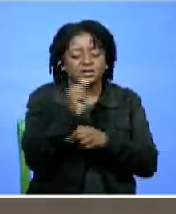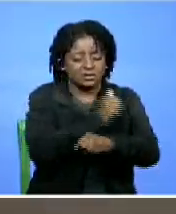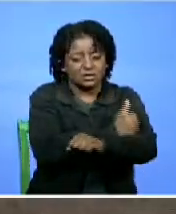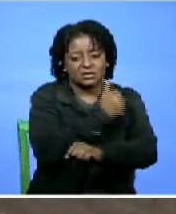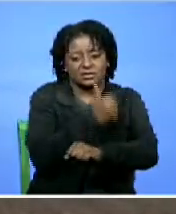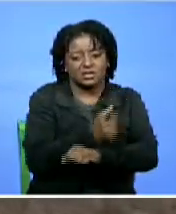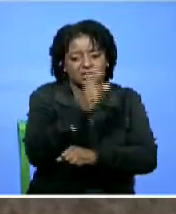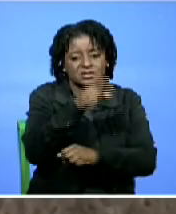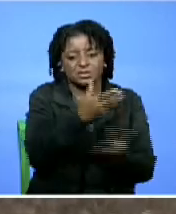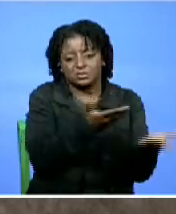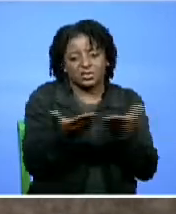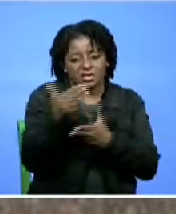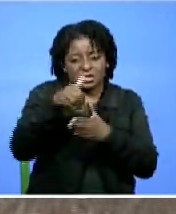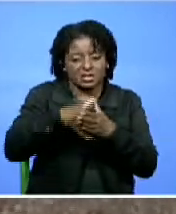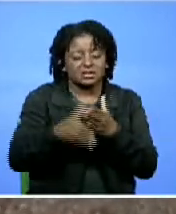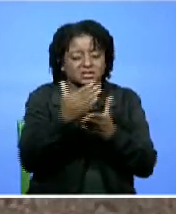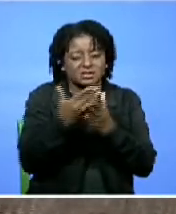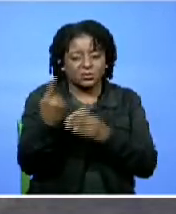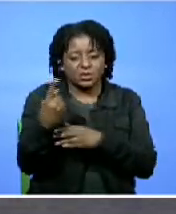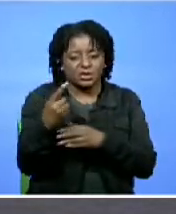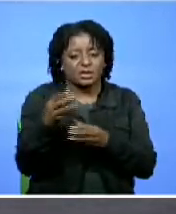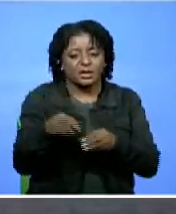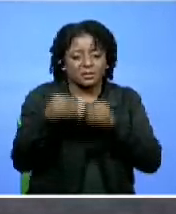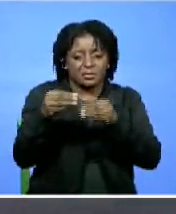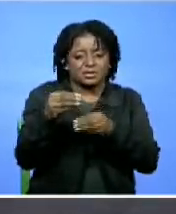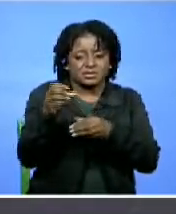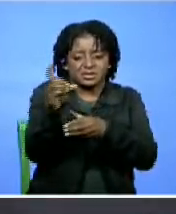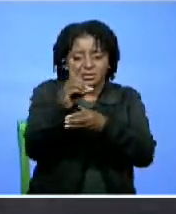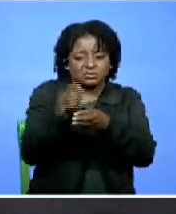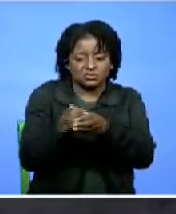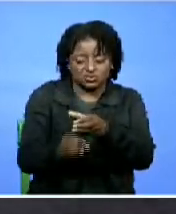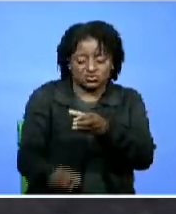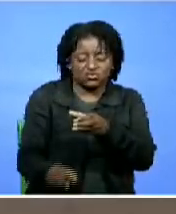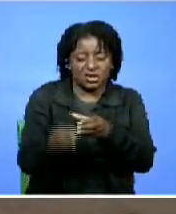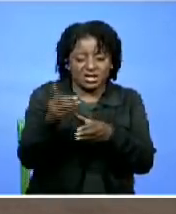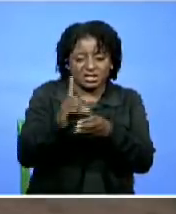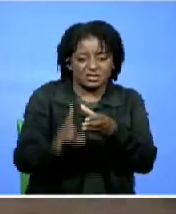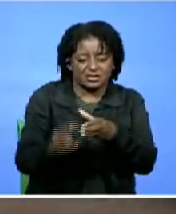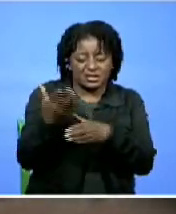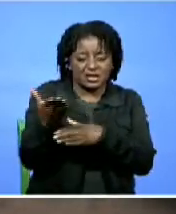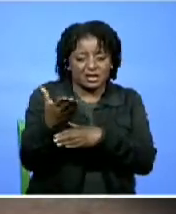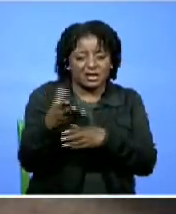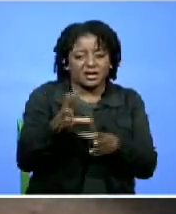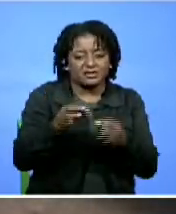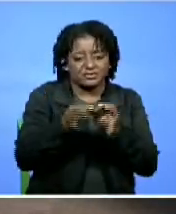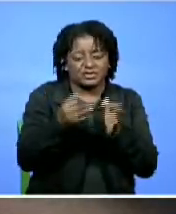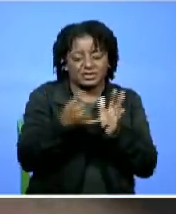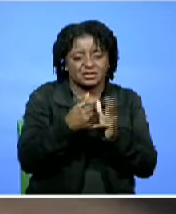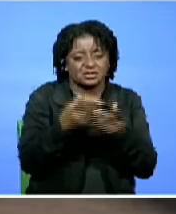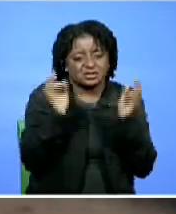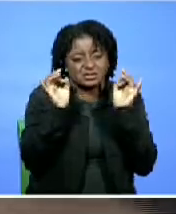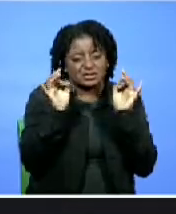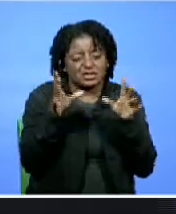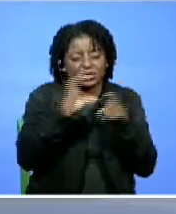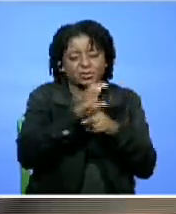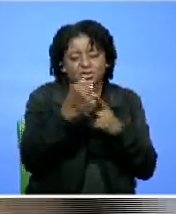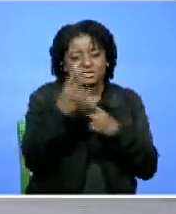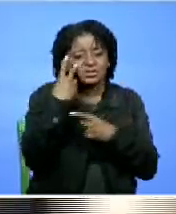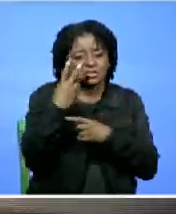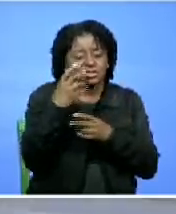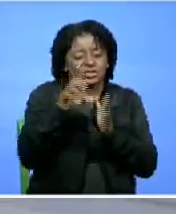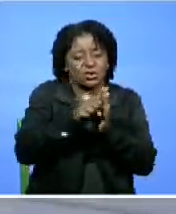need to bring in someone, put some drains there, and they need to fix it. It need to be fixed. It's really in terrible condition. As you can see the hole in the